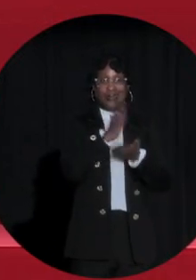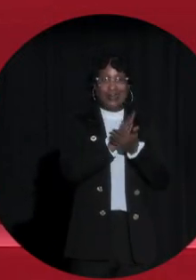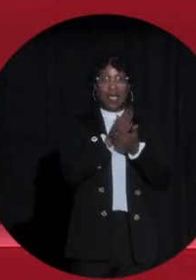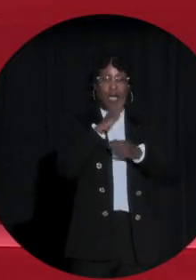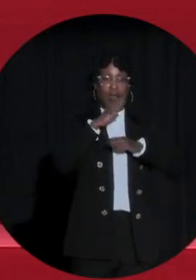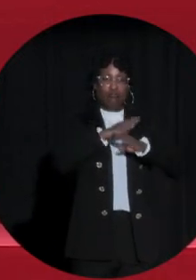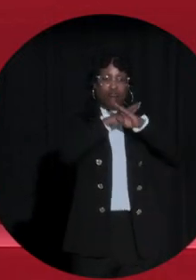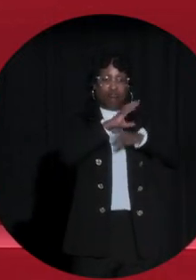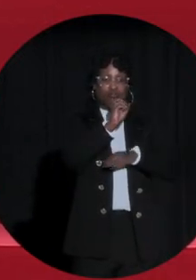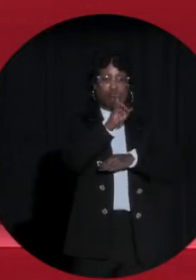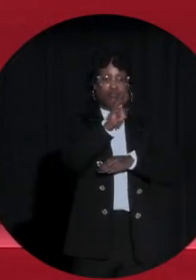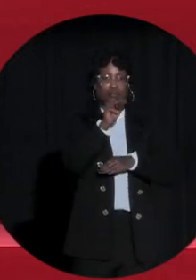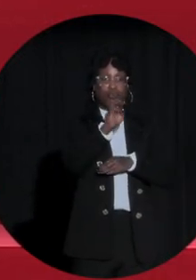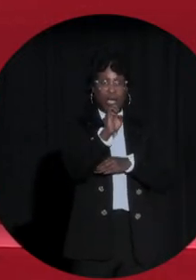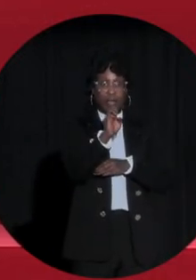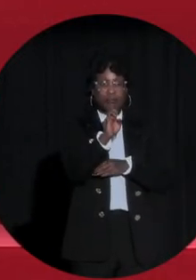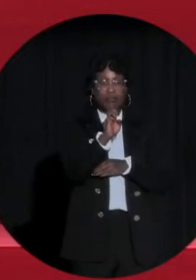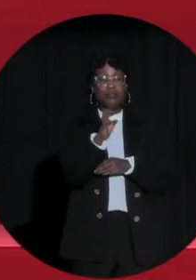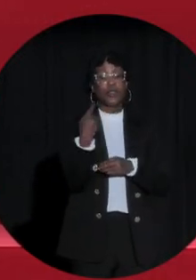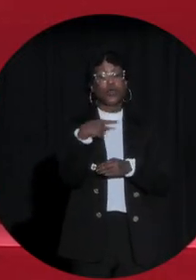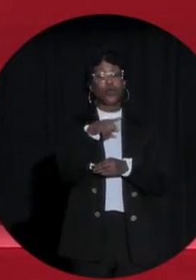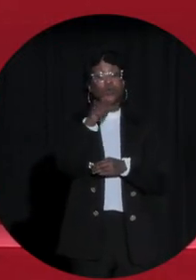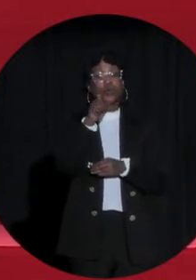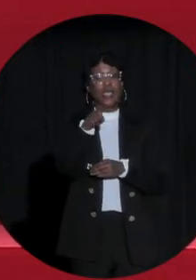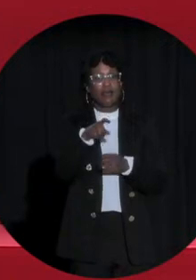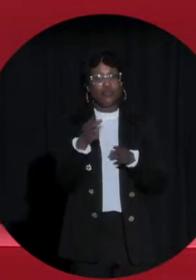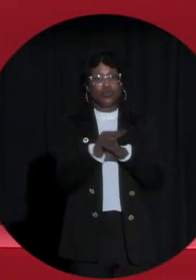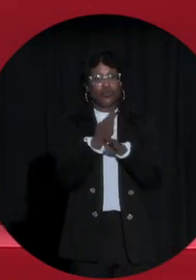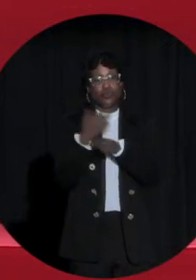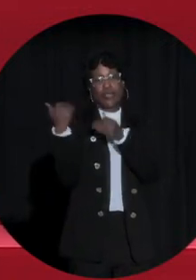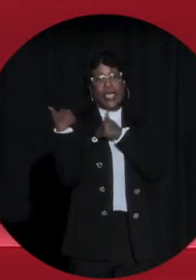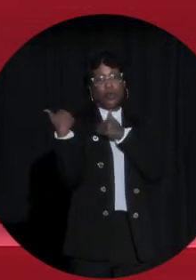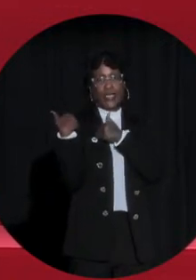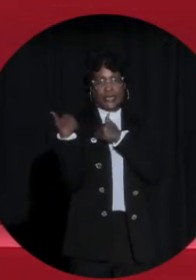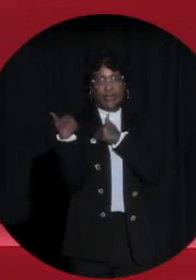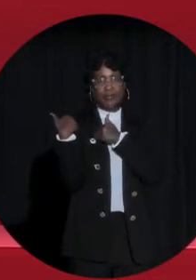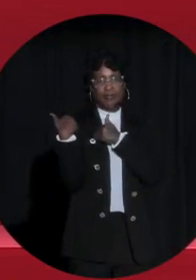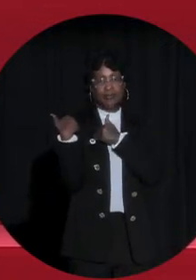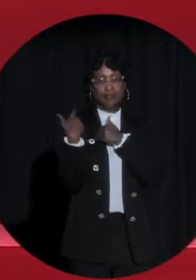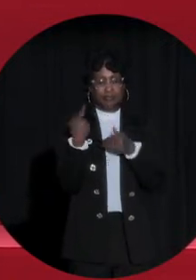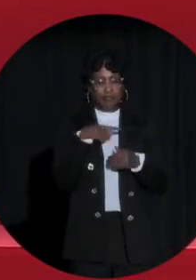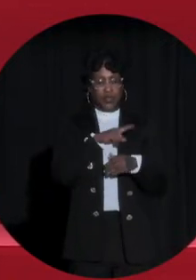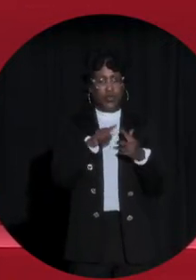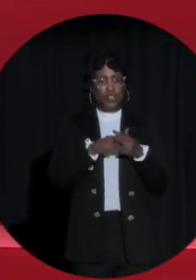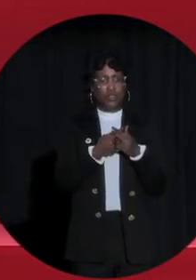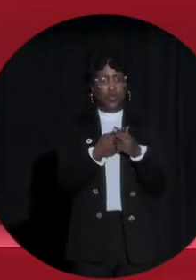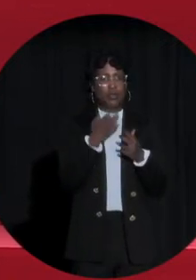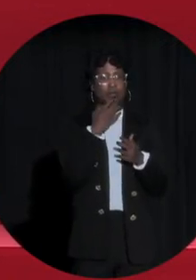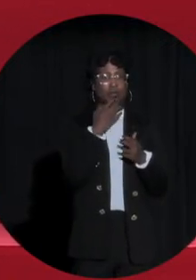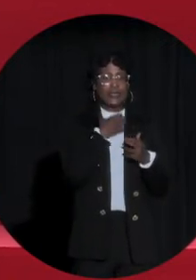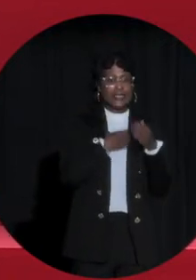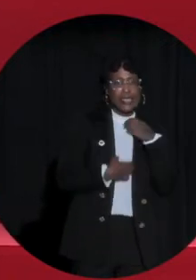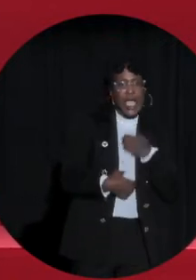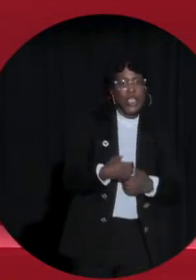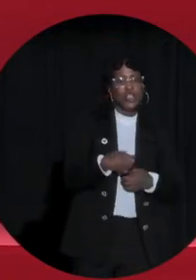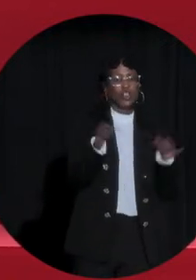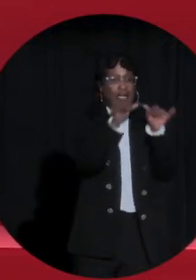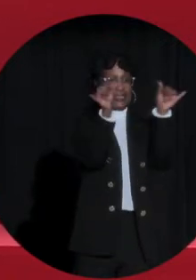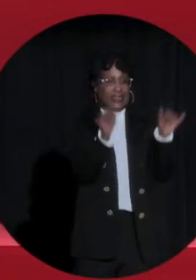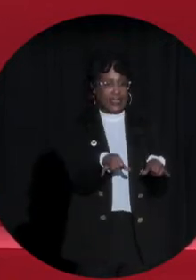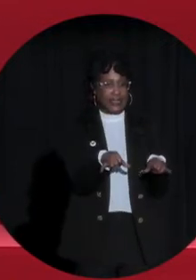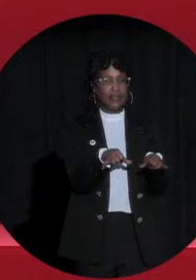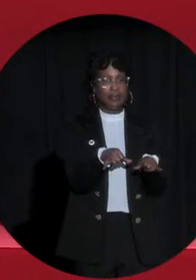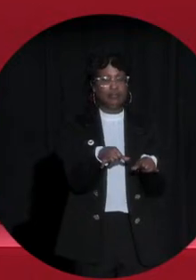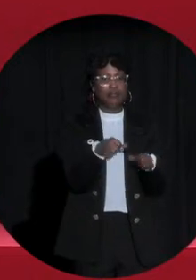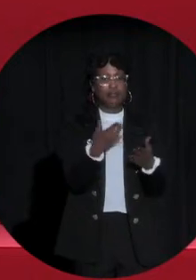We desire a criminal justice system that is transparent and humane. We desire a system that guarantees us